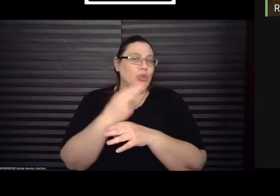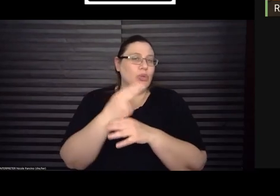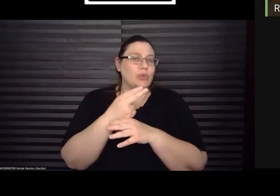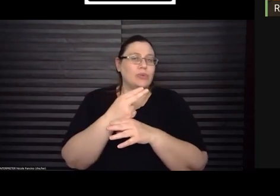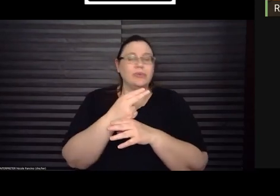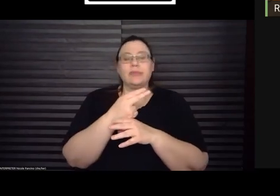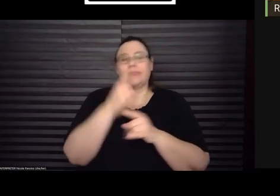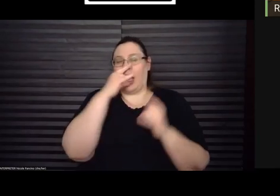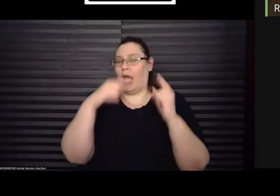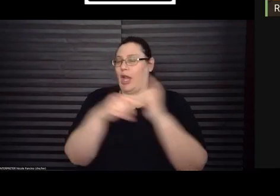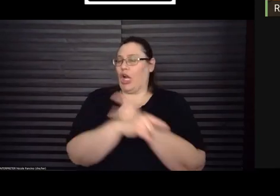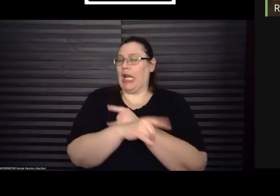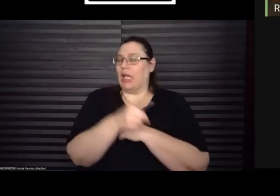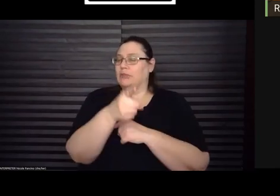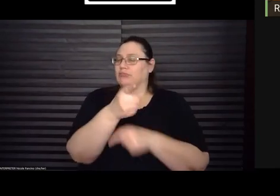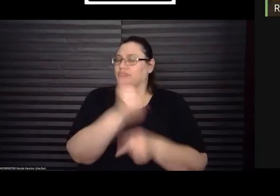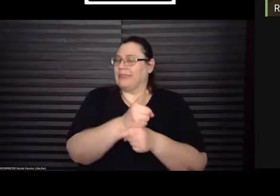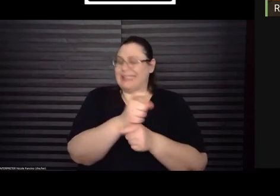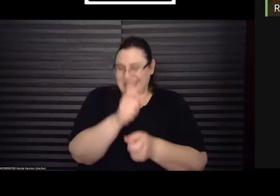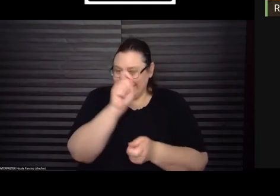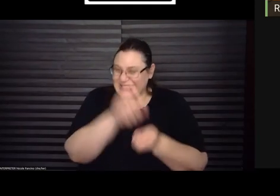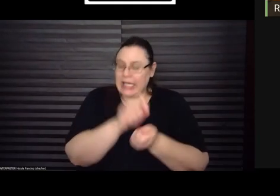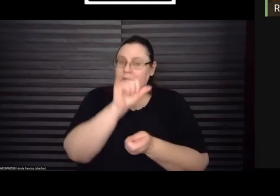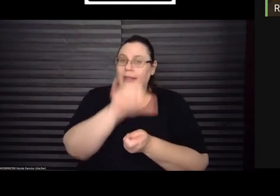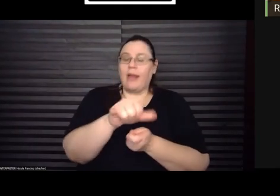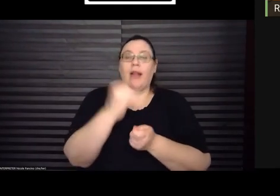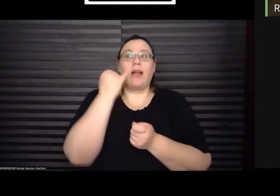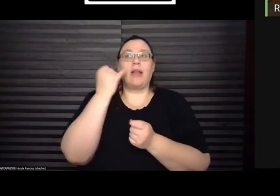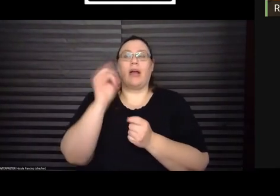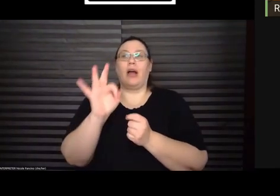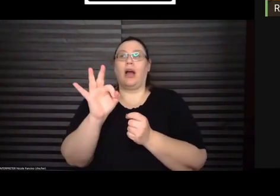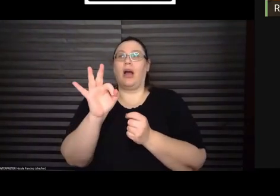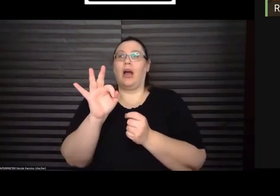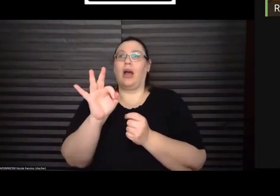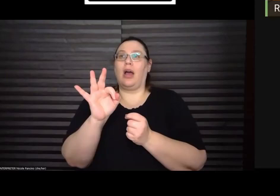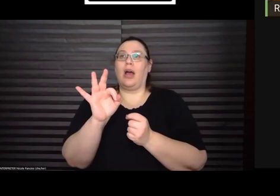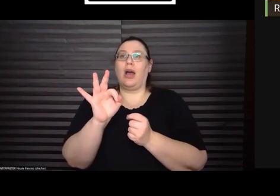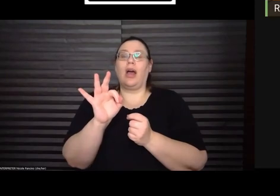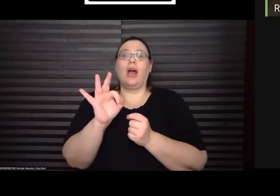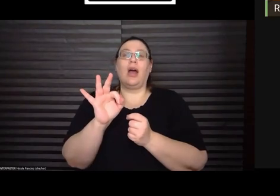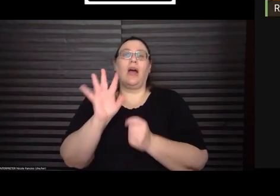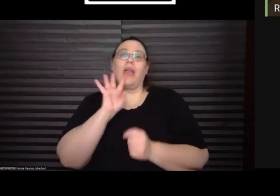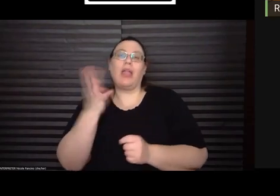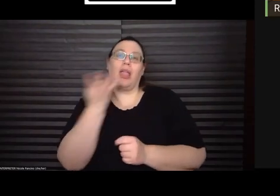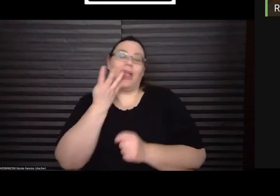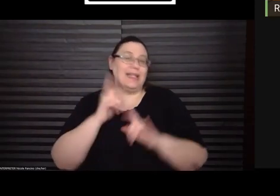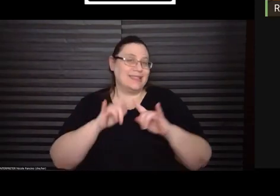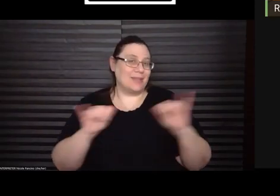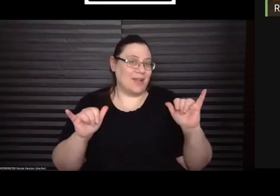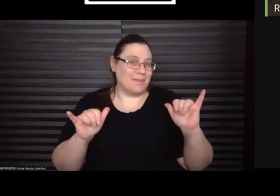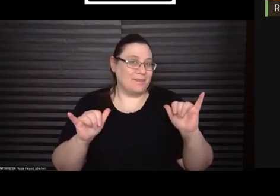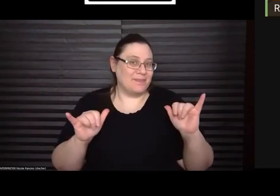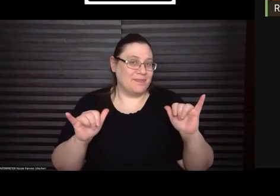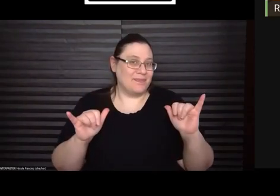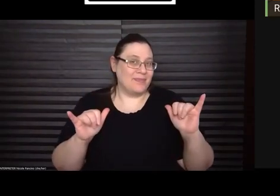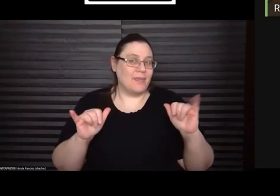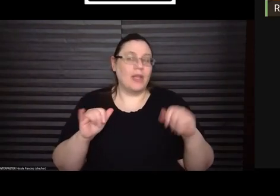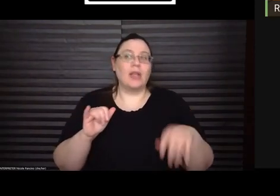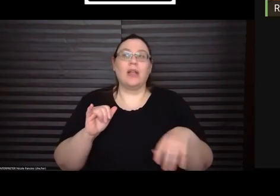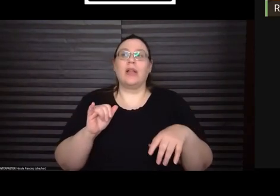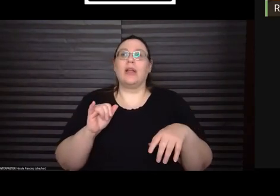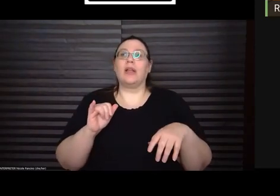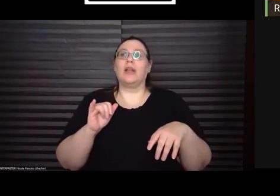used, you know, irony is exactly that, right? It's this idea of speaking out of both sides of your mouth at the same time,